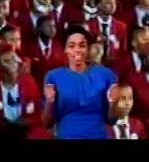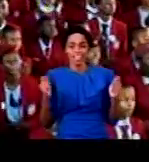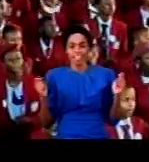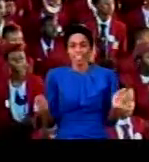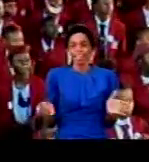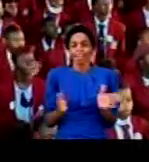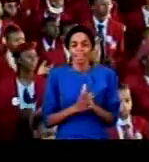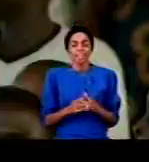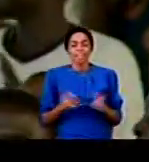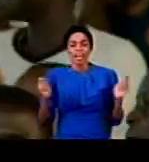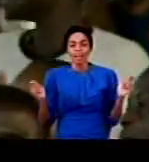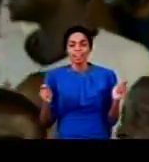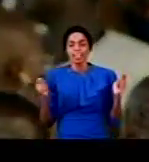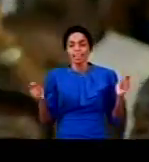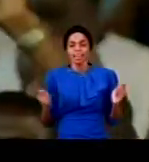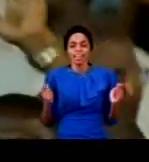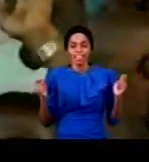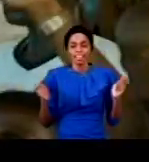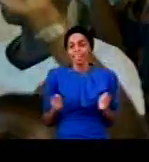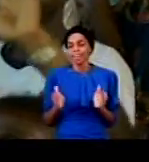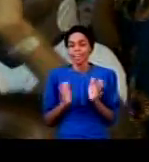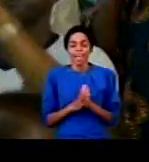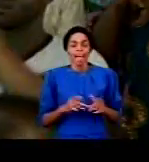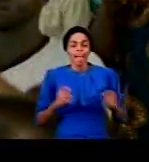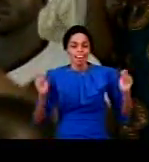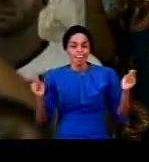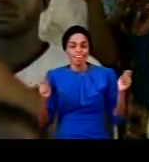hallelujah, hallelujah.